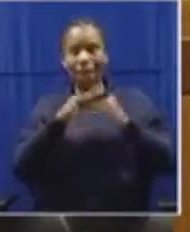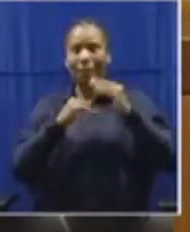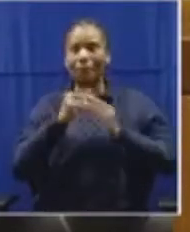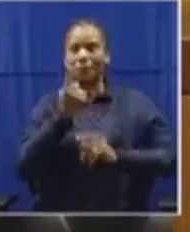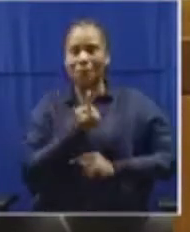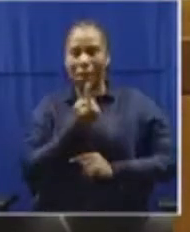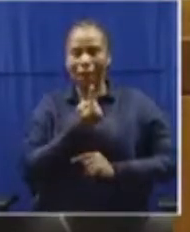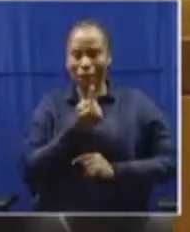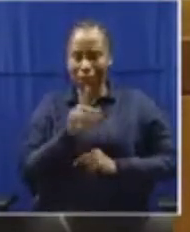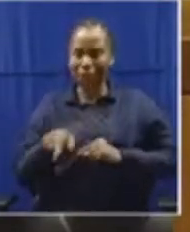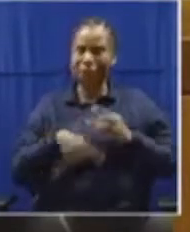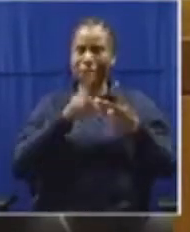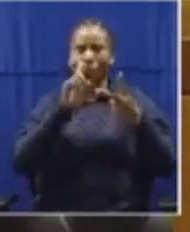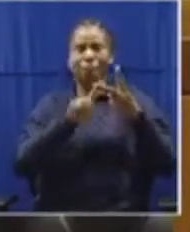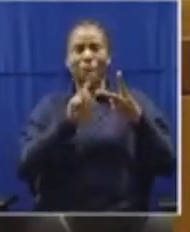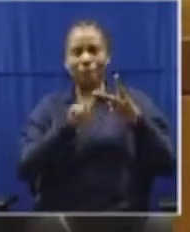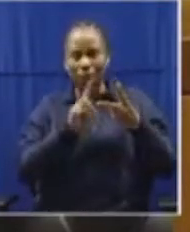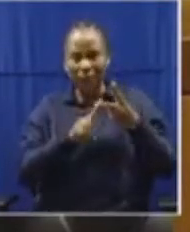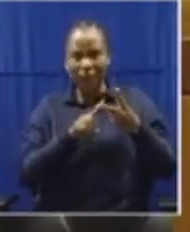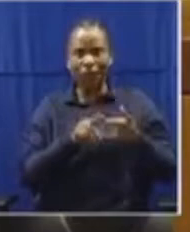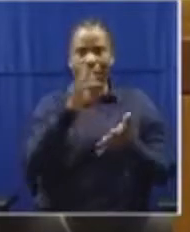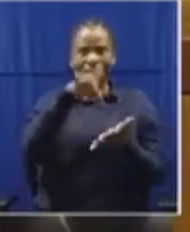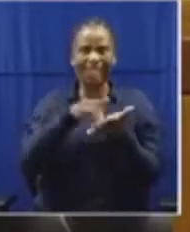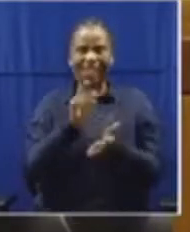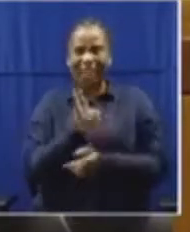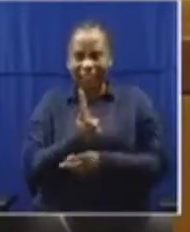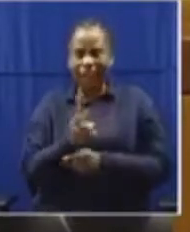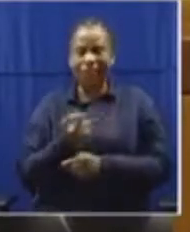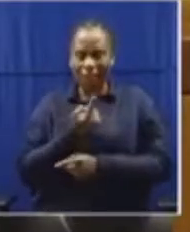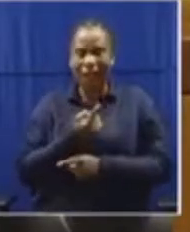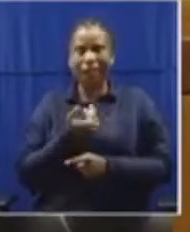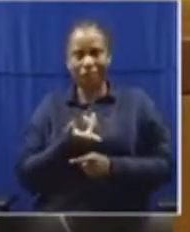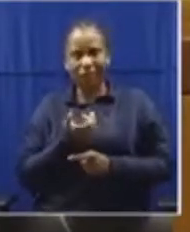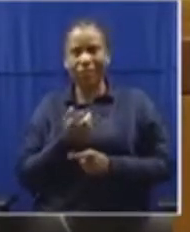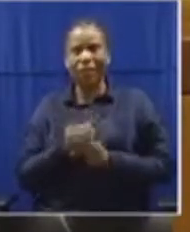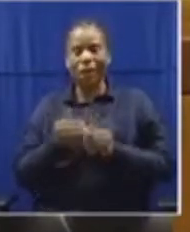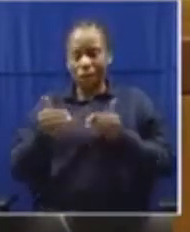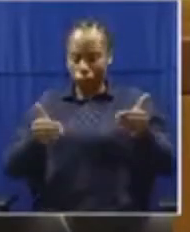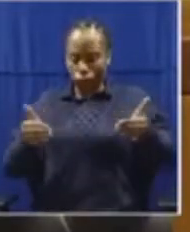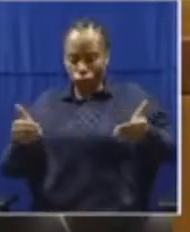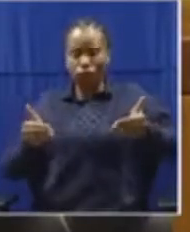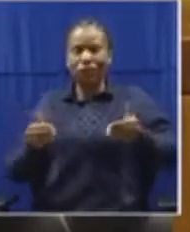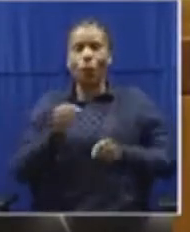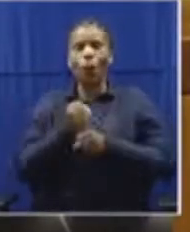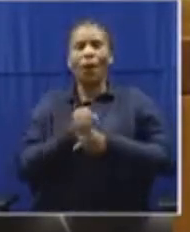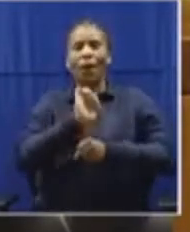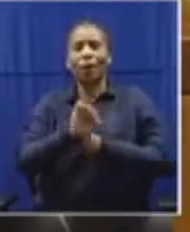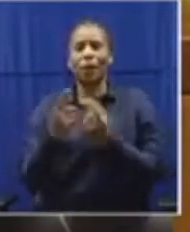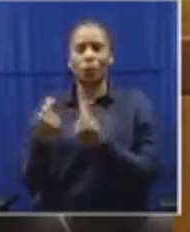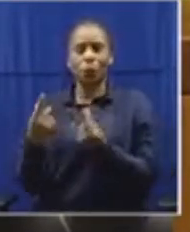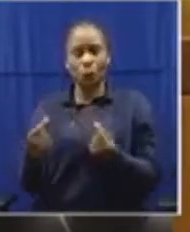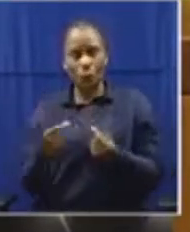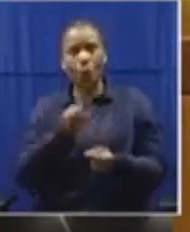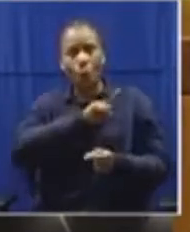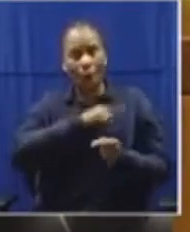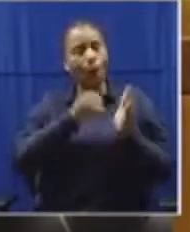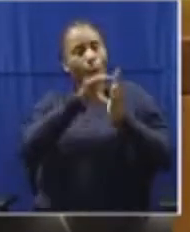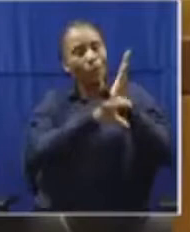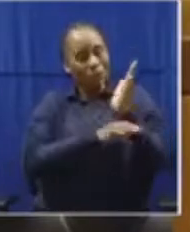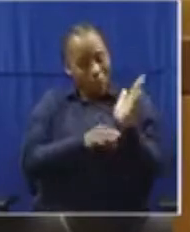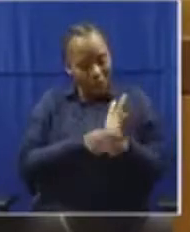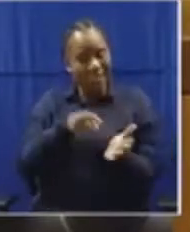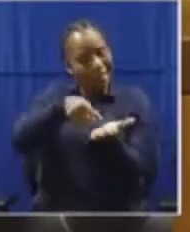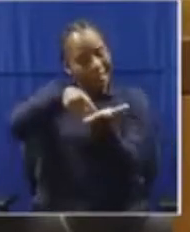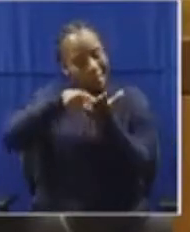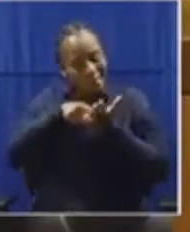repositioning themselves, refashioning themselves to do the work that they are constitutionally mandated to